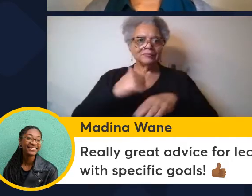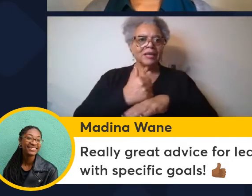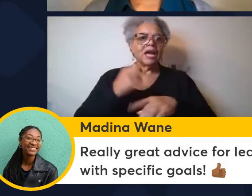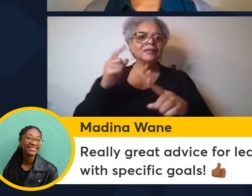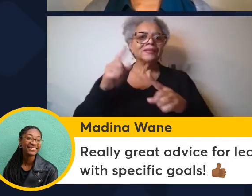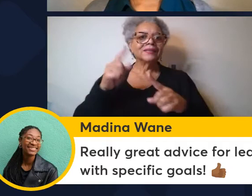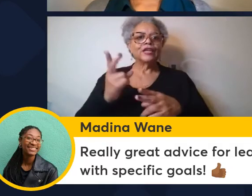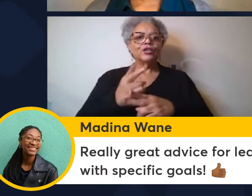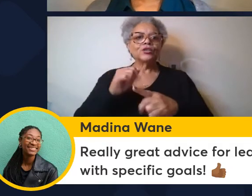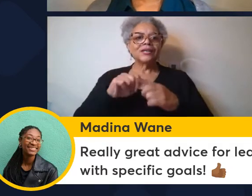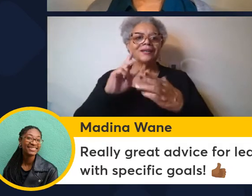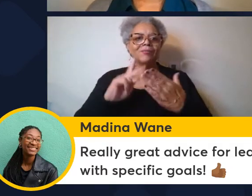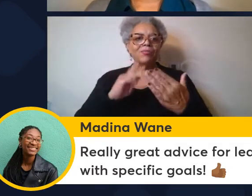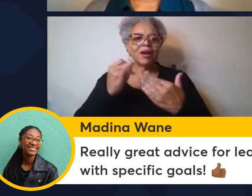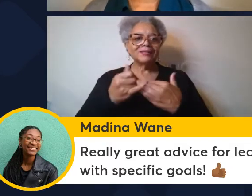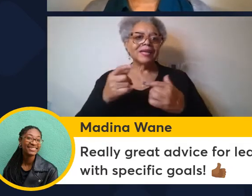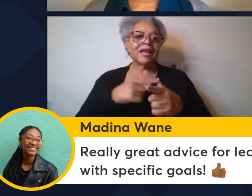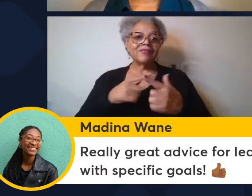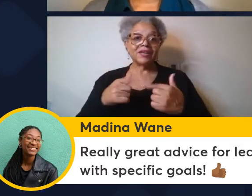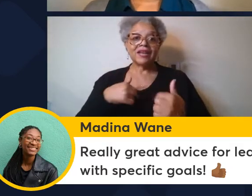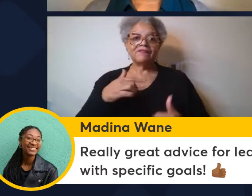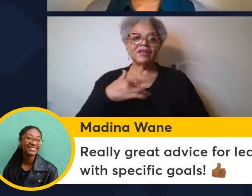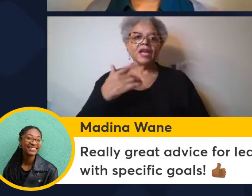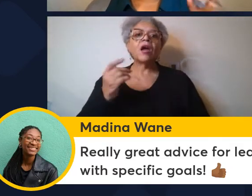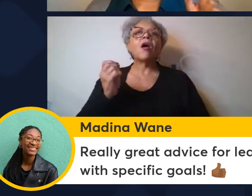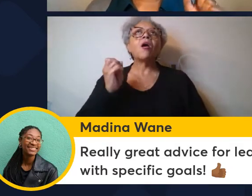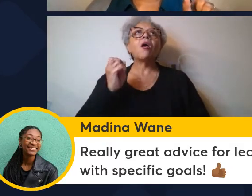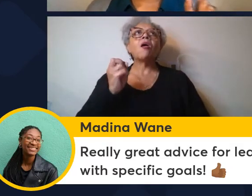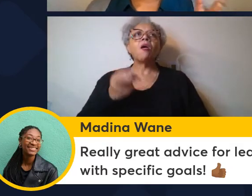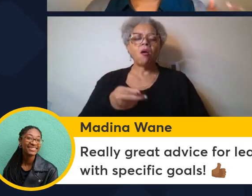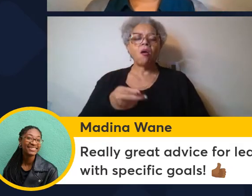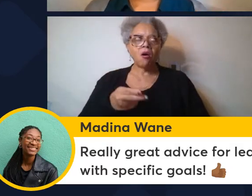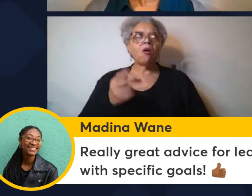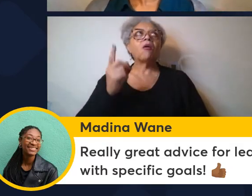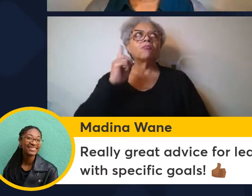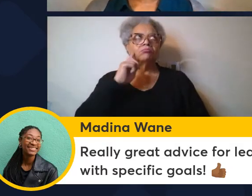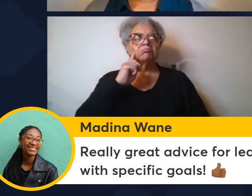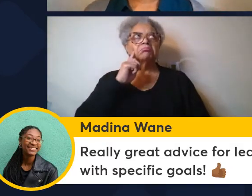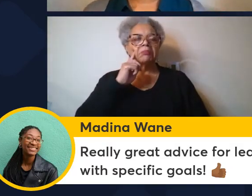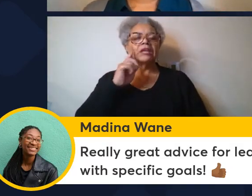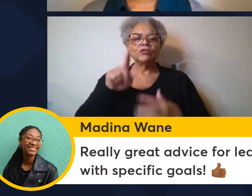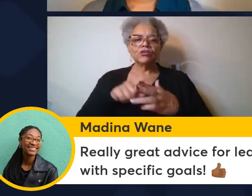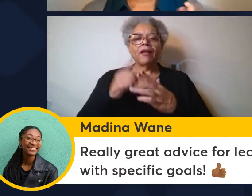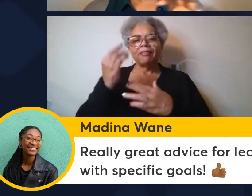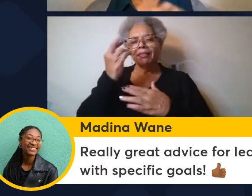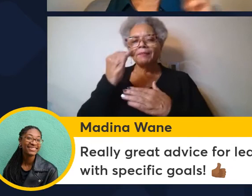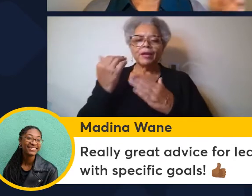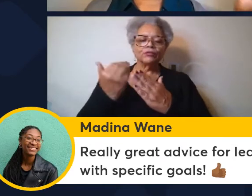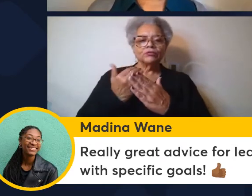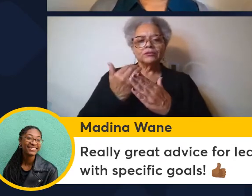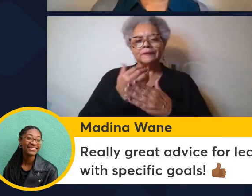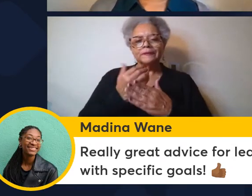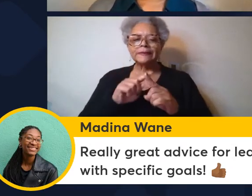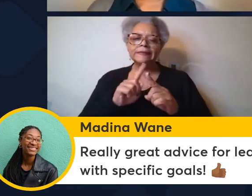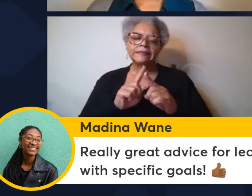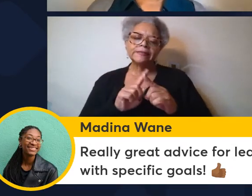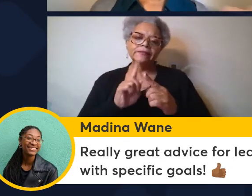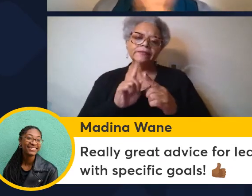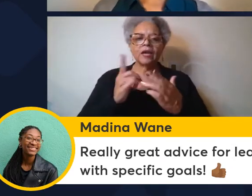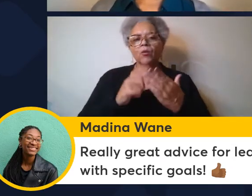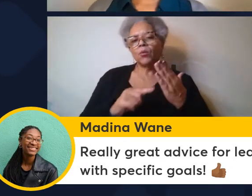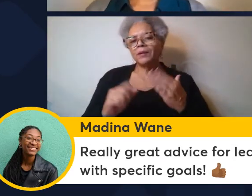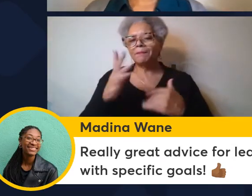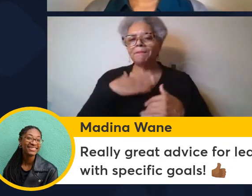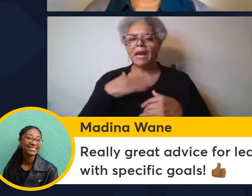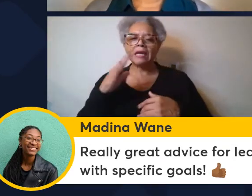project, and then felt like, oh, this is why you would use that. And you start to think really carefully about the nuances and sort of what are the assumptions I'm making